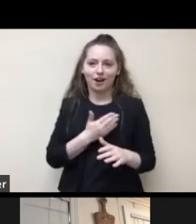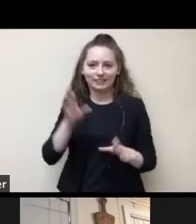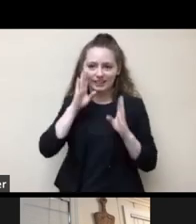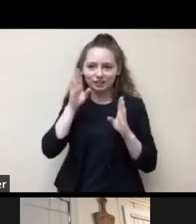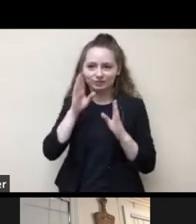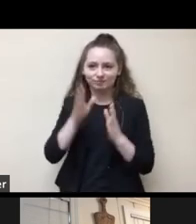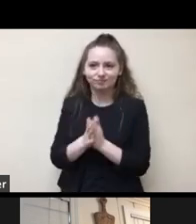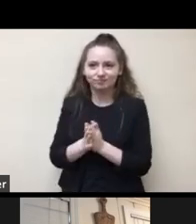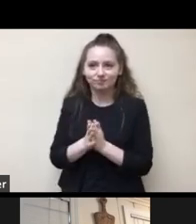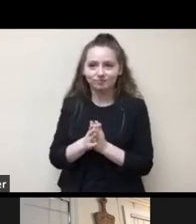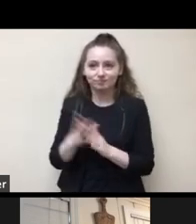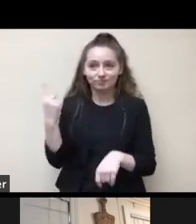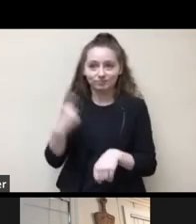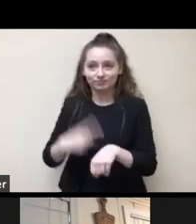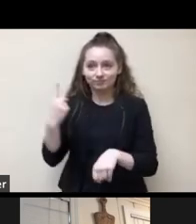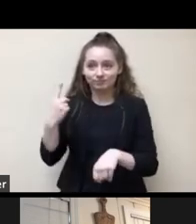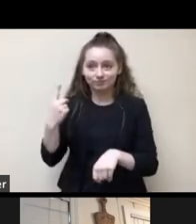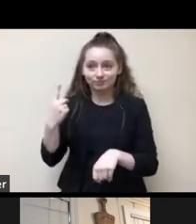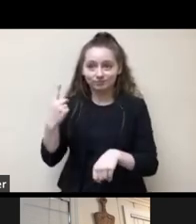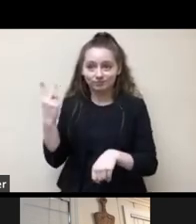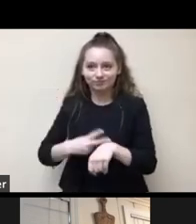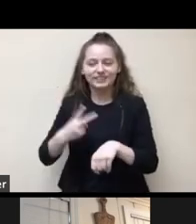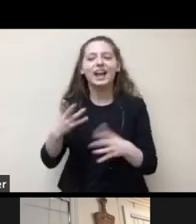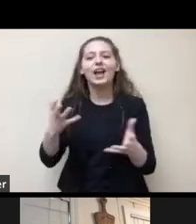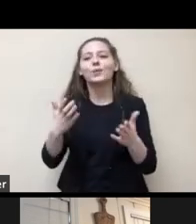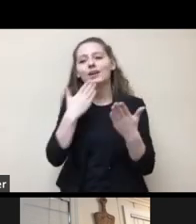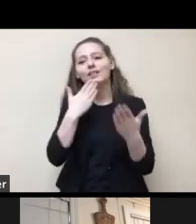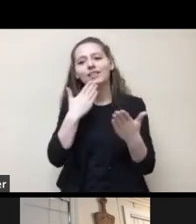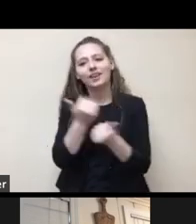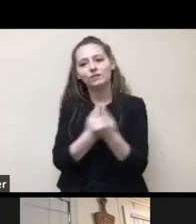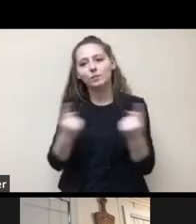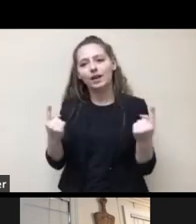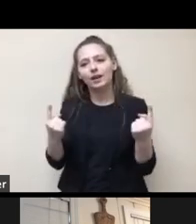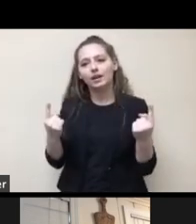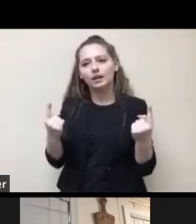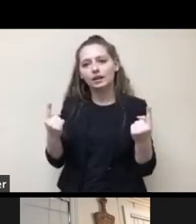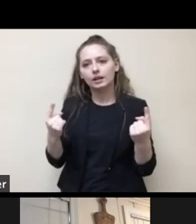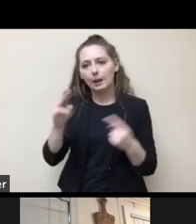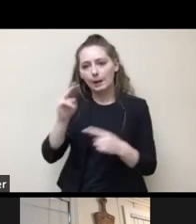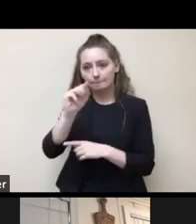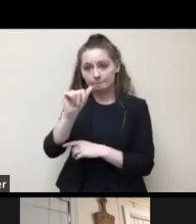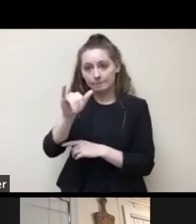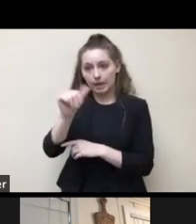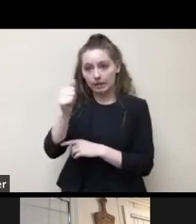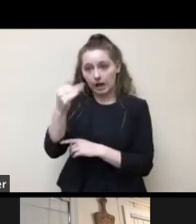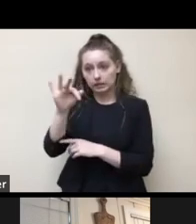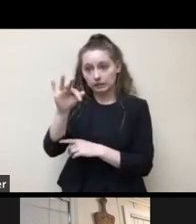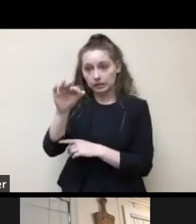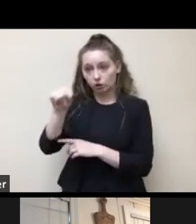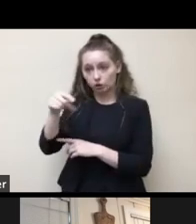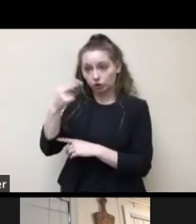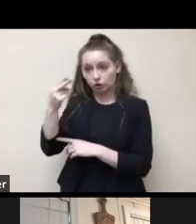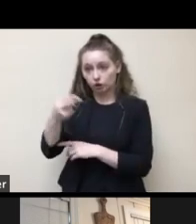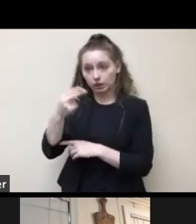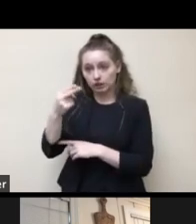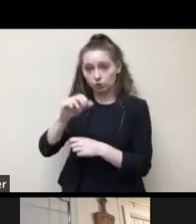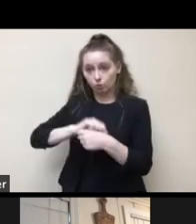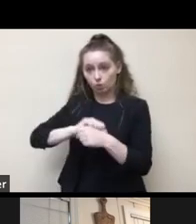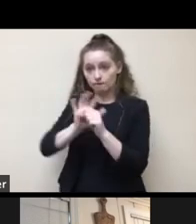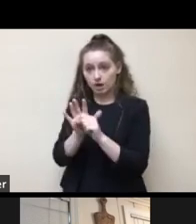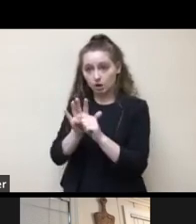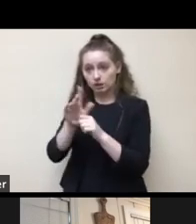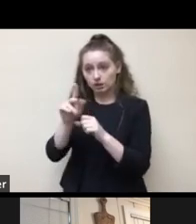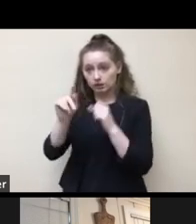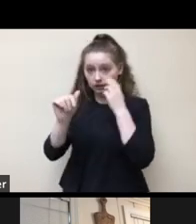Going once, going twice. I want to thank everybody. May 19th, Thursday edition of the Coronavirus Task Force. We'll